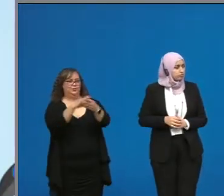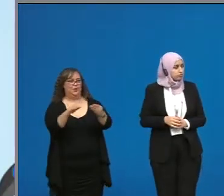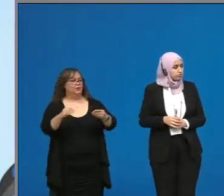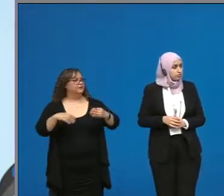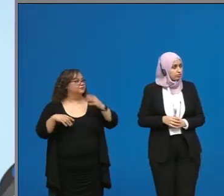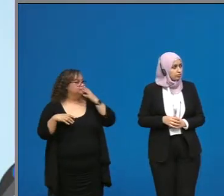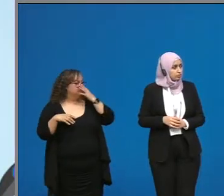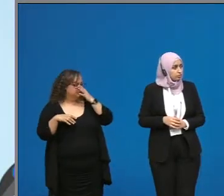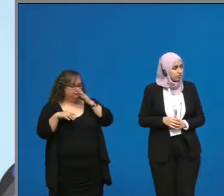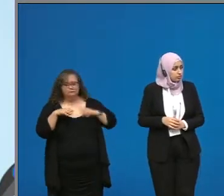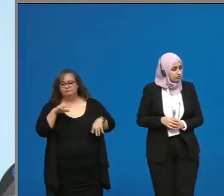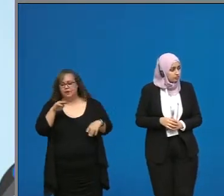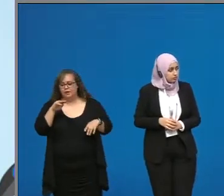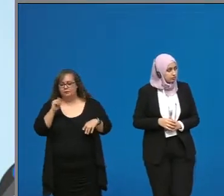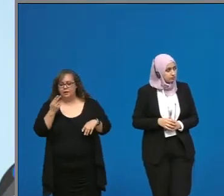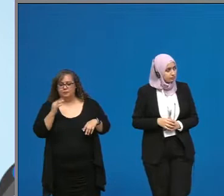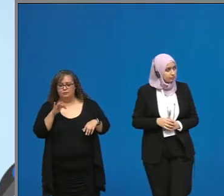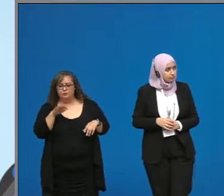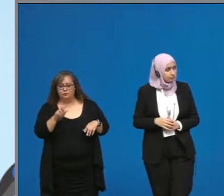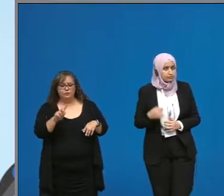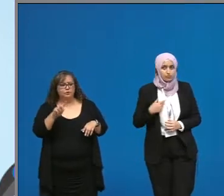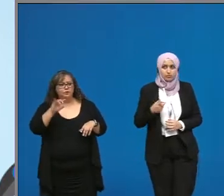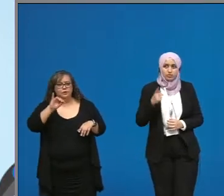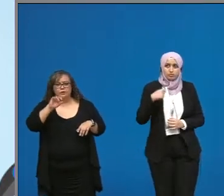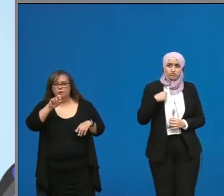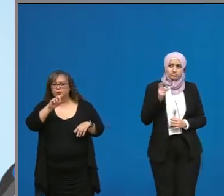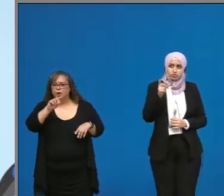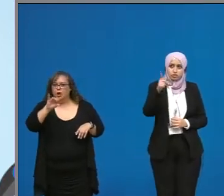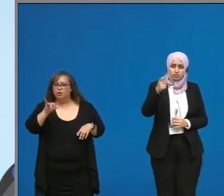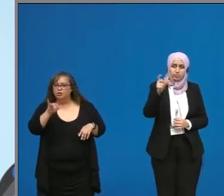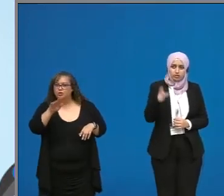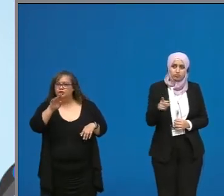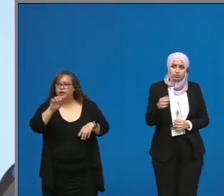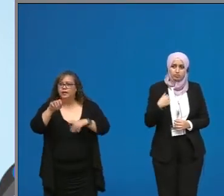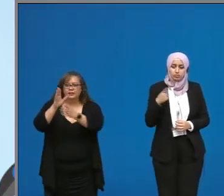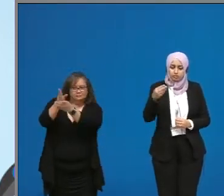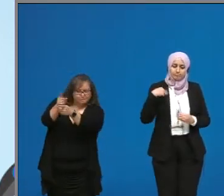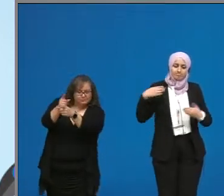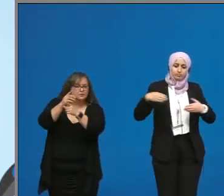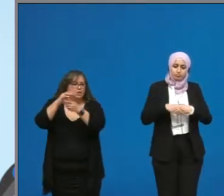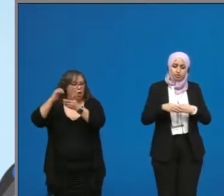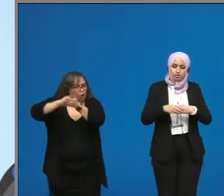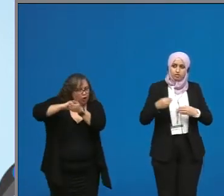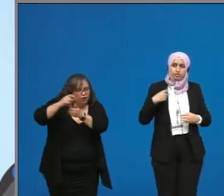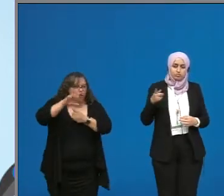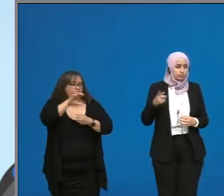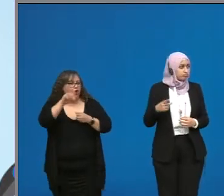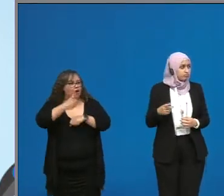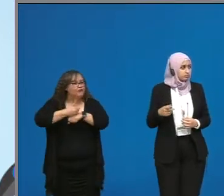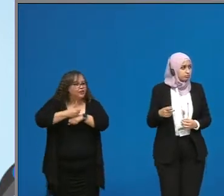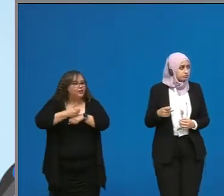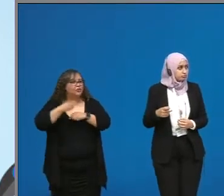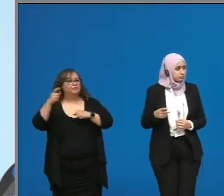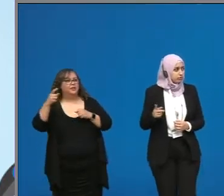Mahmoud Darawshe, who's my partner and co-founder, founder of MindRockets, he was in 10th grade when his